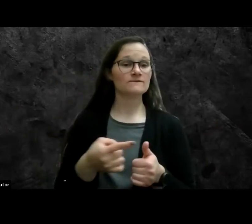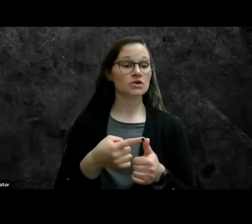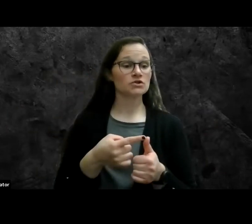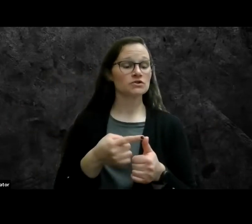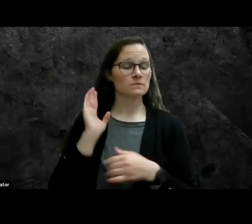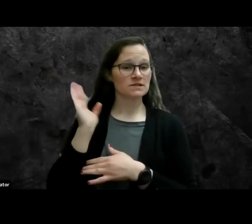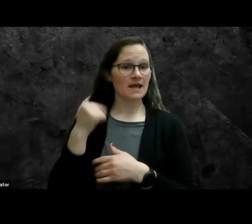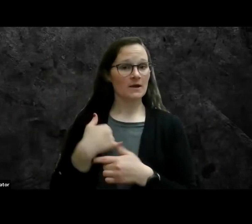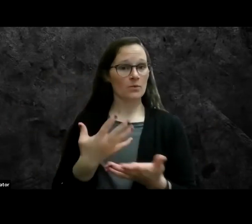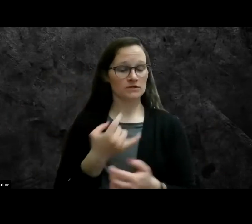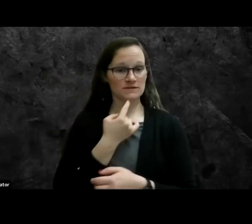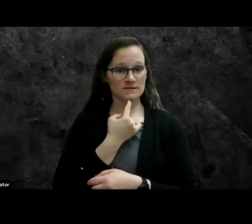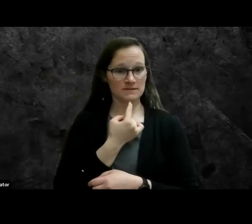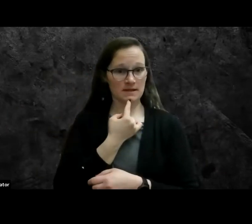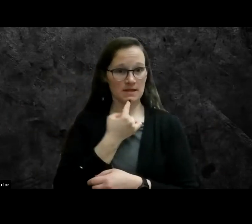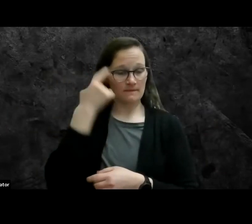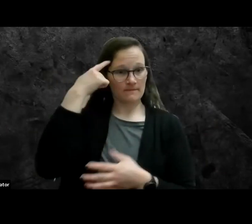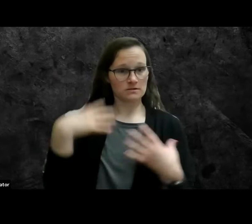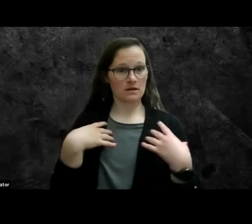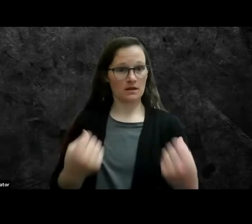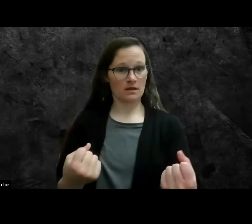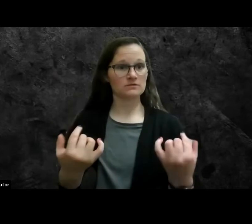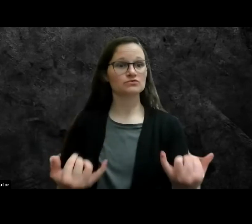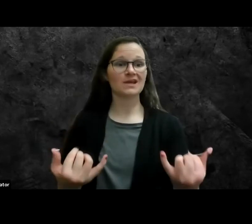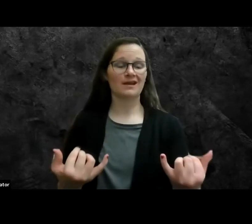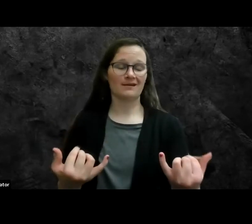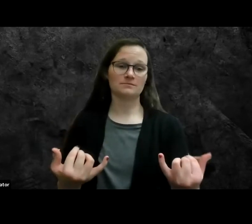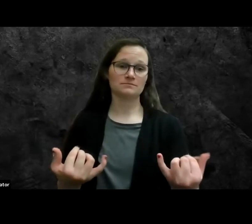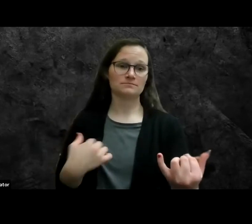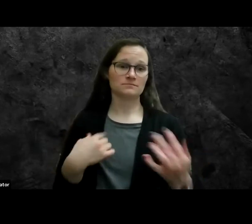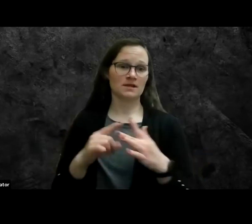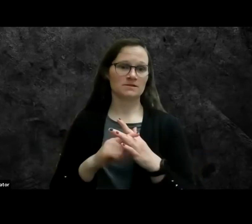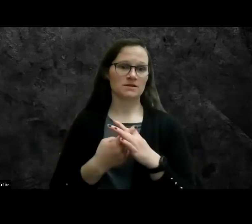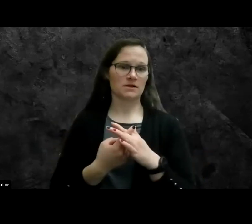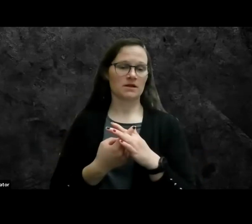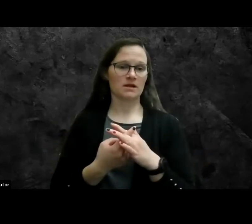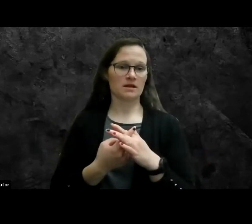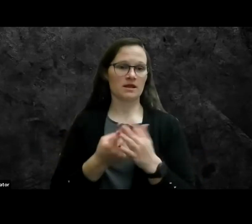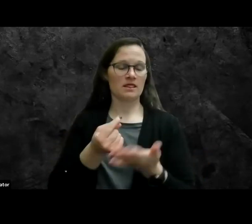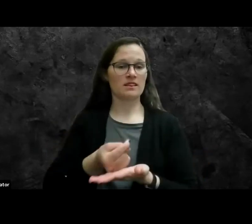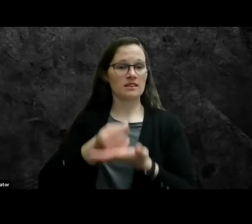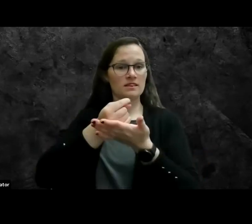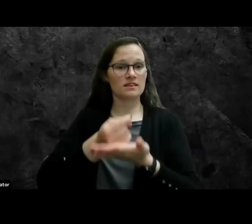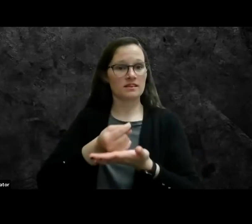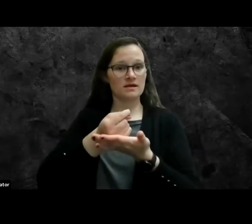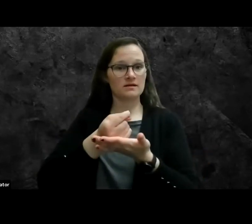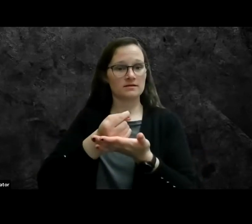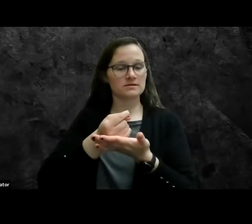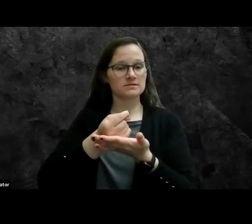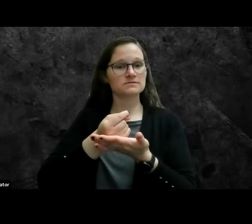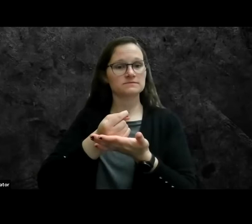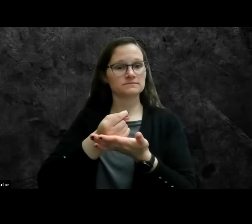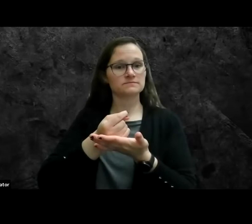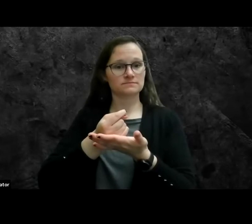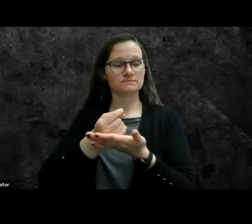time to say on our topic of mental health today that I started my own therapy work in the second year of my PhD at